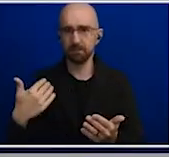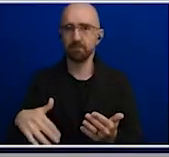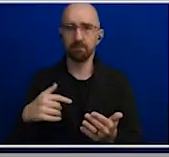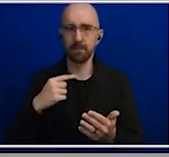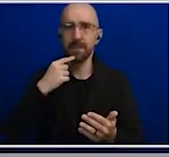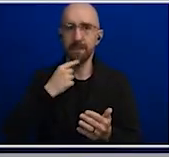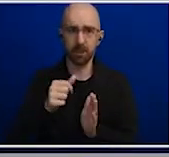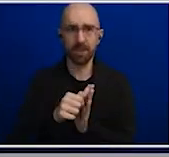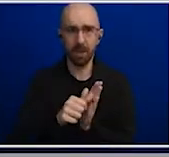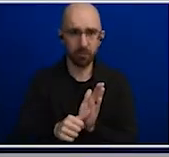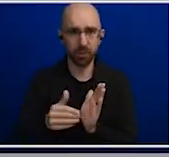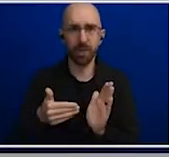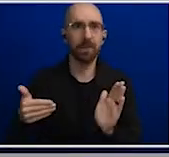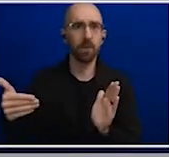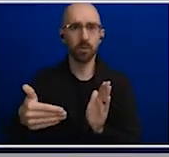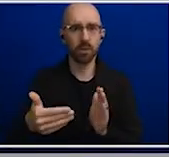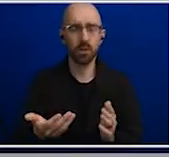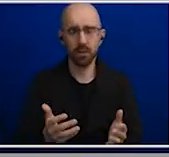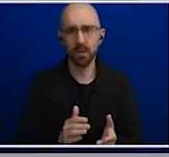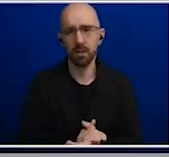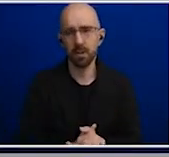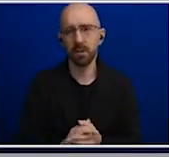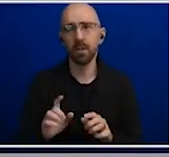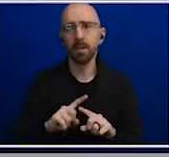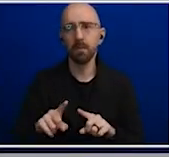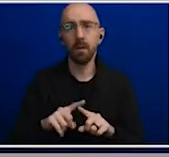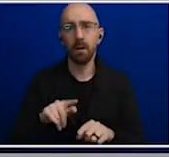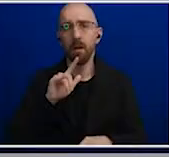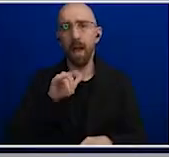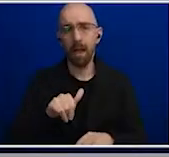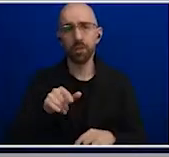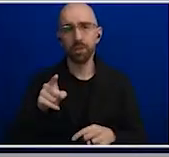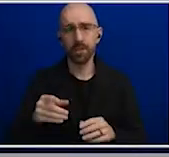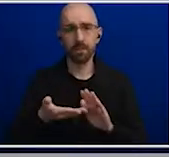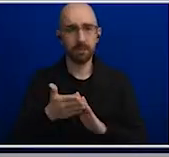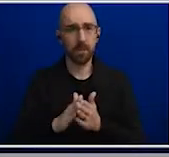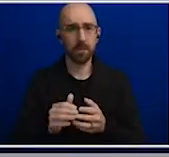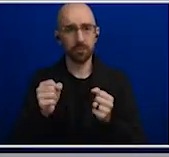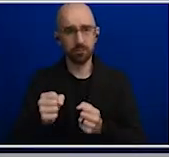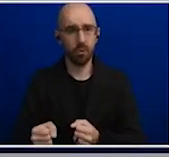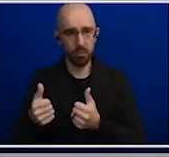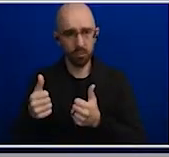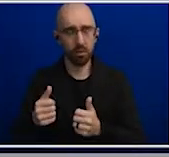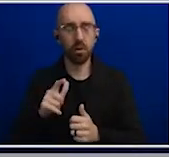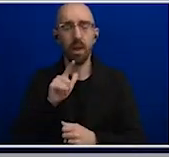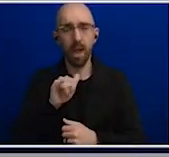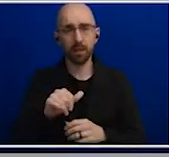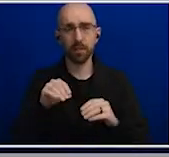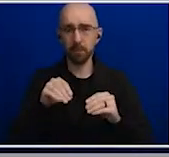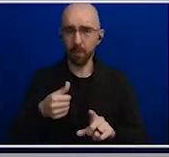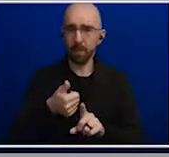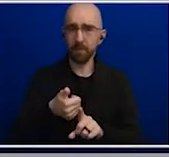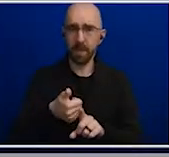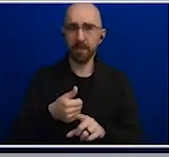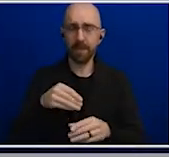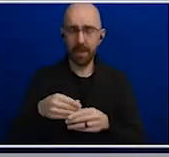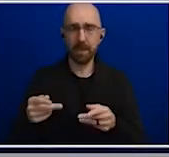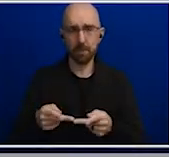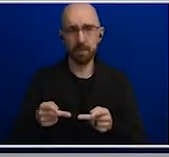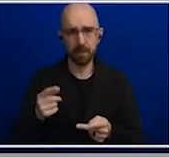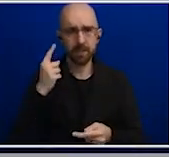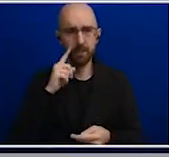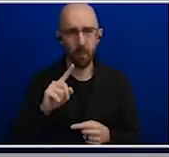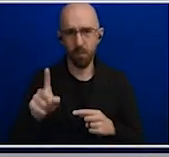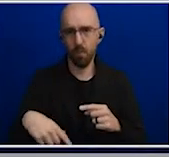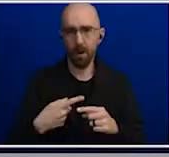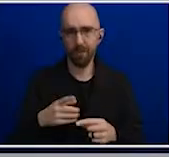future. But they're actually getting stronger and actually putting themselves in a place for when they do get the